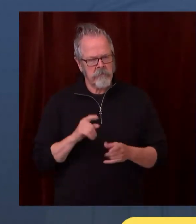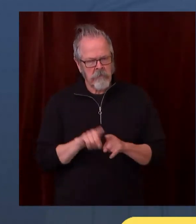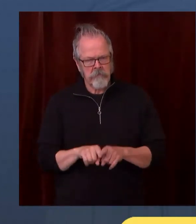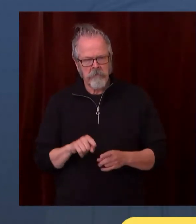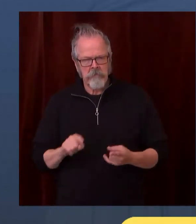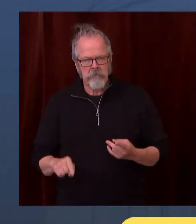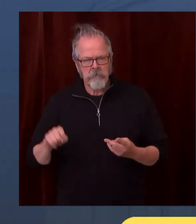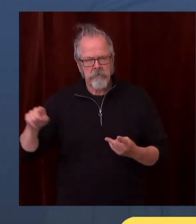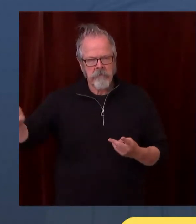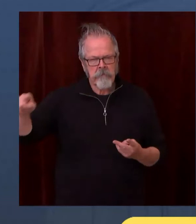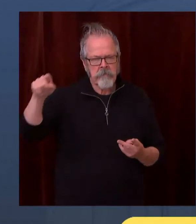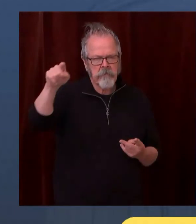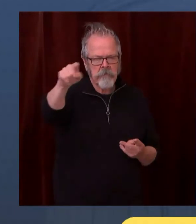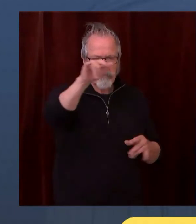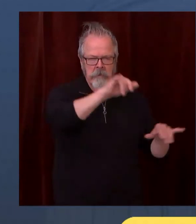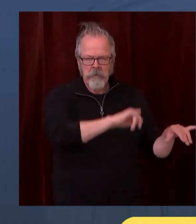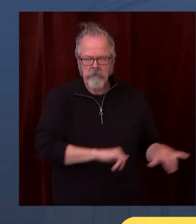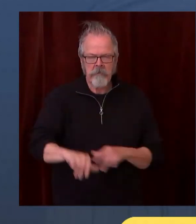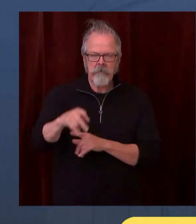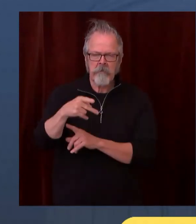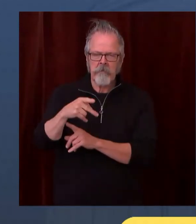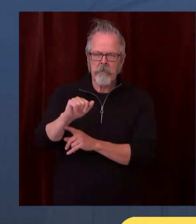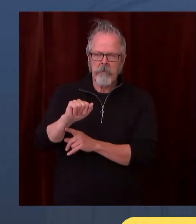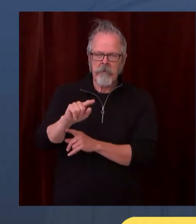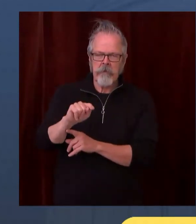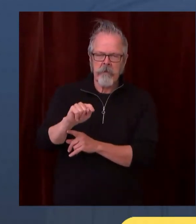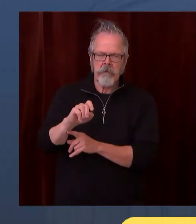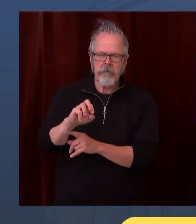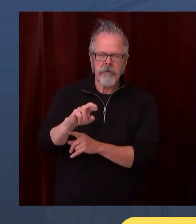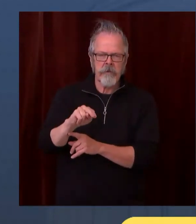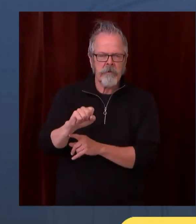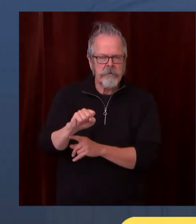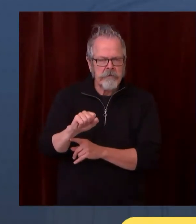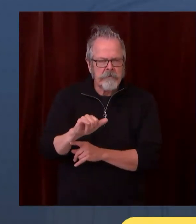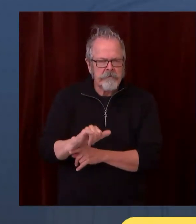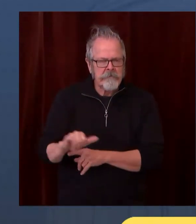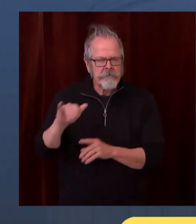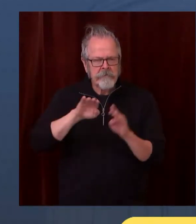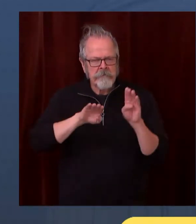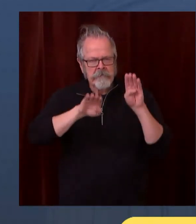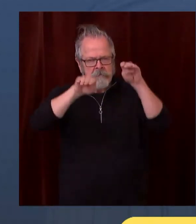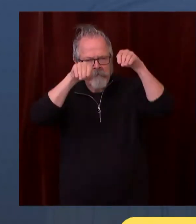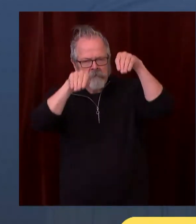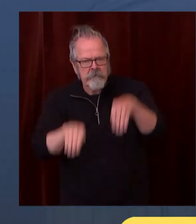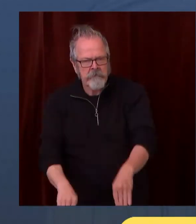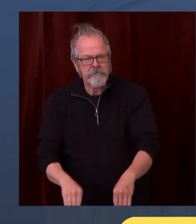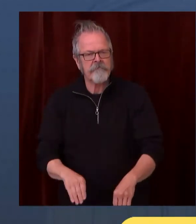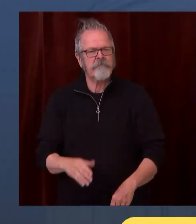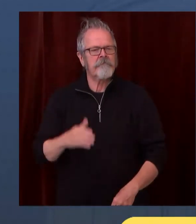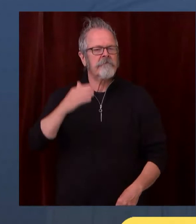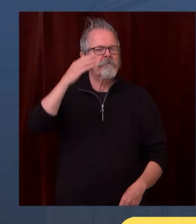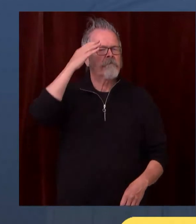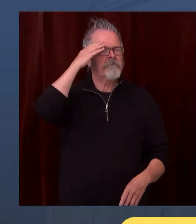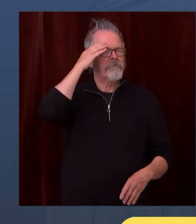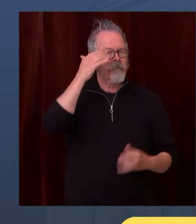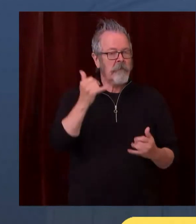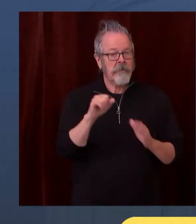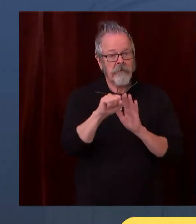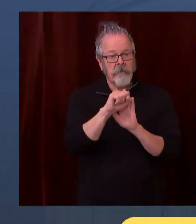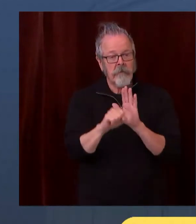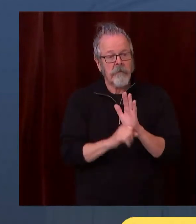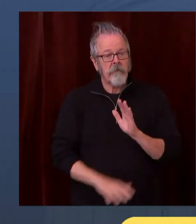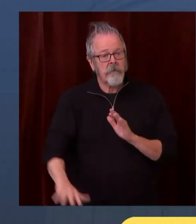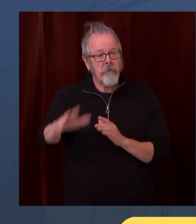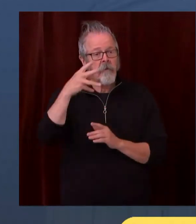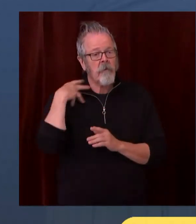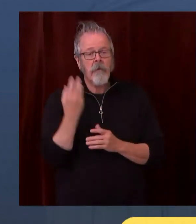in the bottom 10 states out of 50 as to our infections per capita. But that's